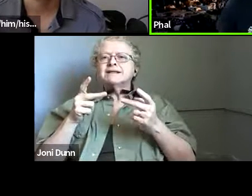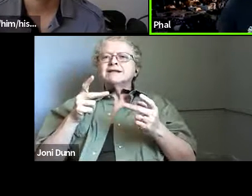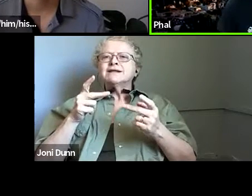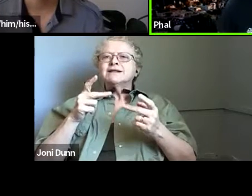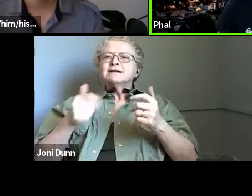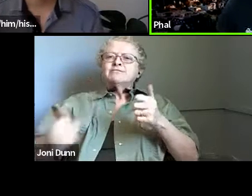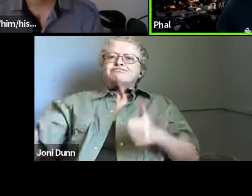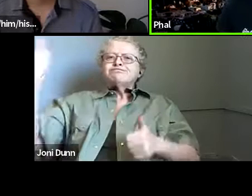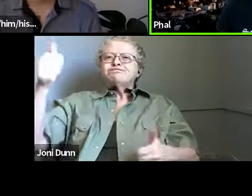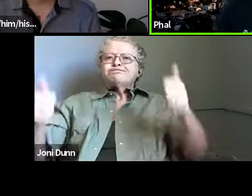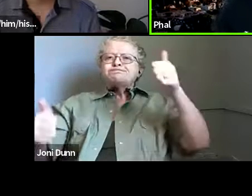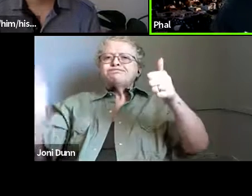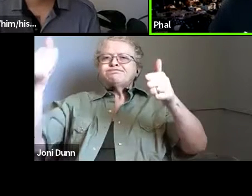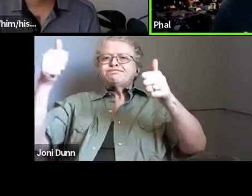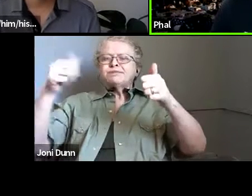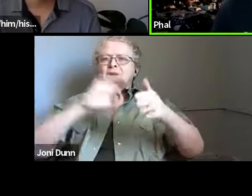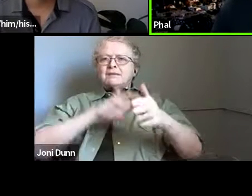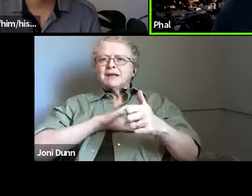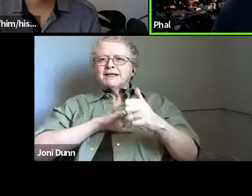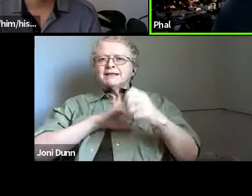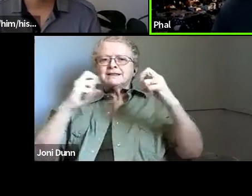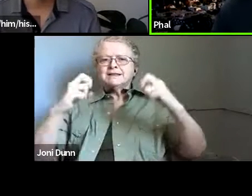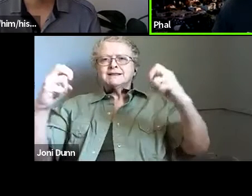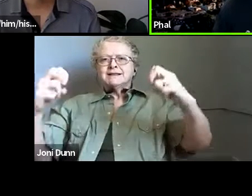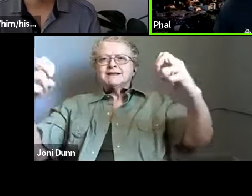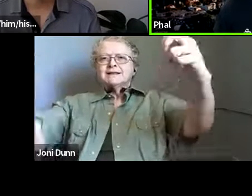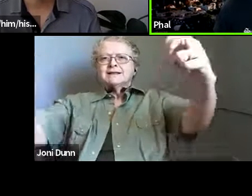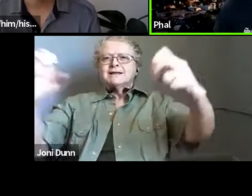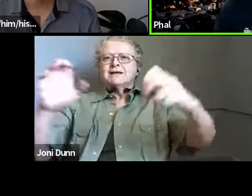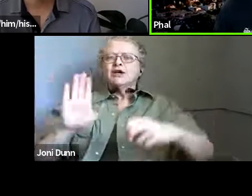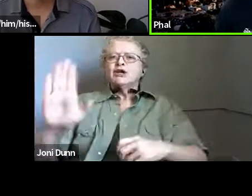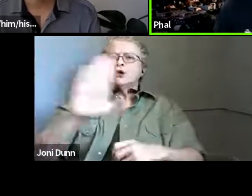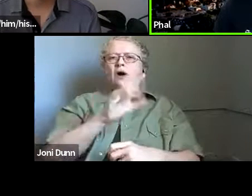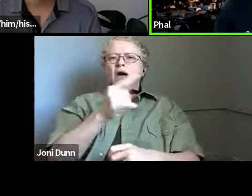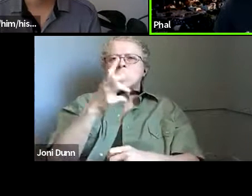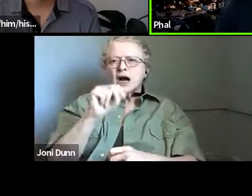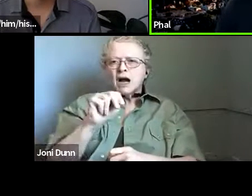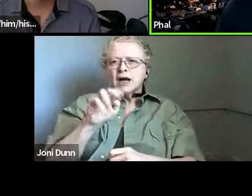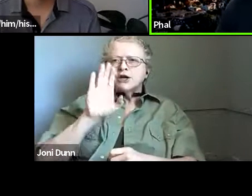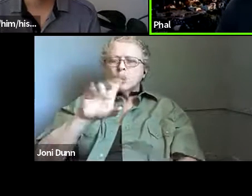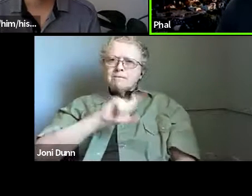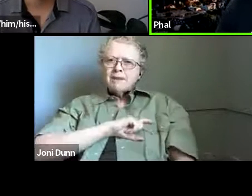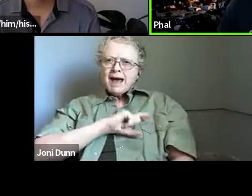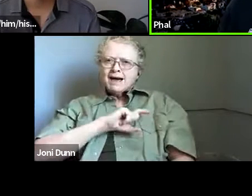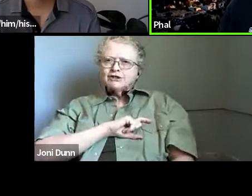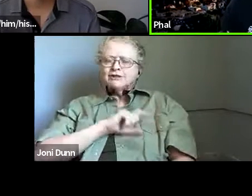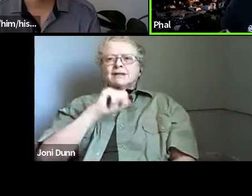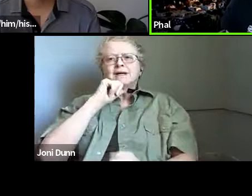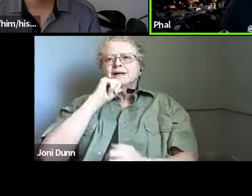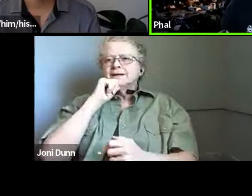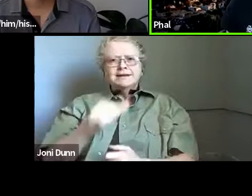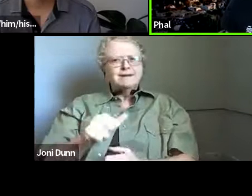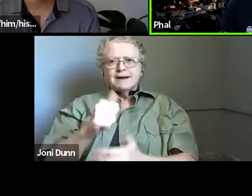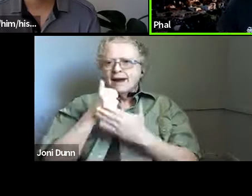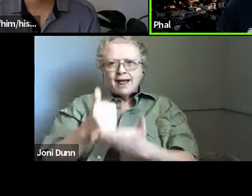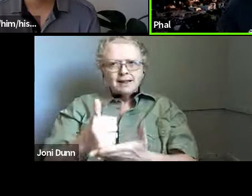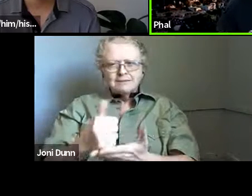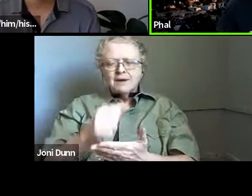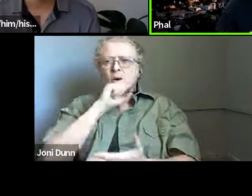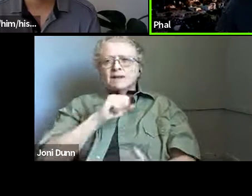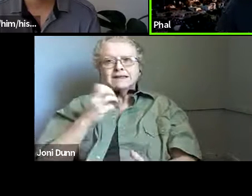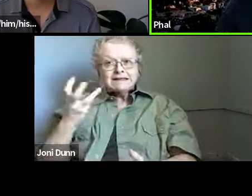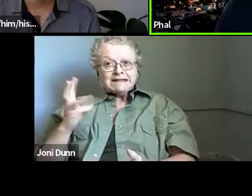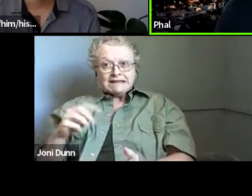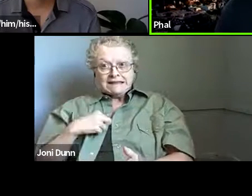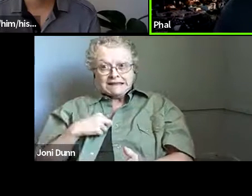just like, hey, honestly, your gun and your badge is not always the solution. You know, like, that didn't help me when I was 16, when I was 17. Your brand new jail